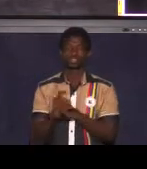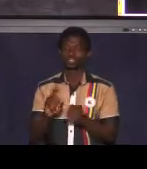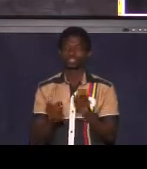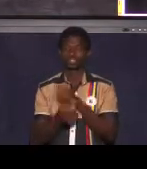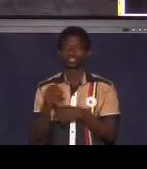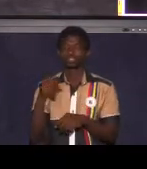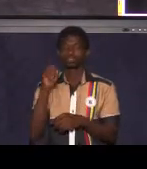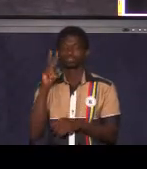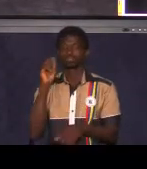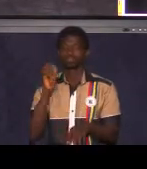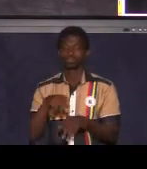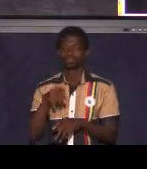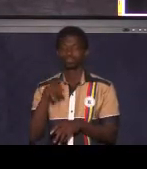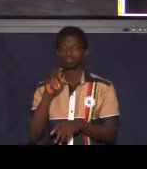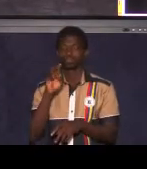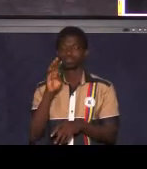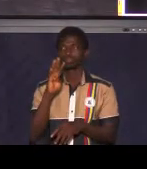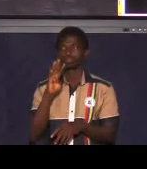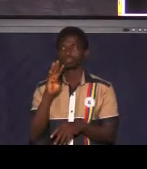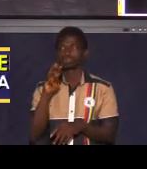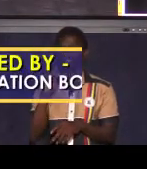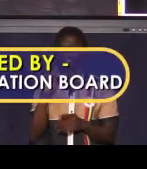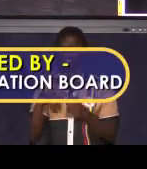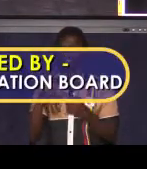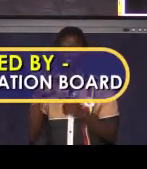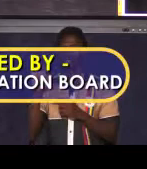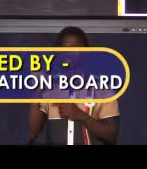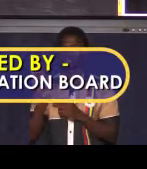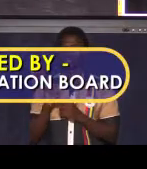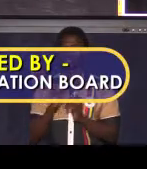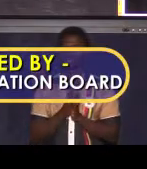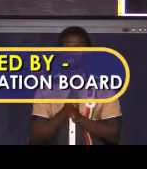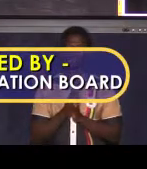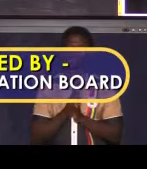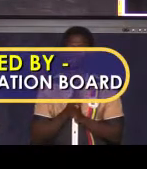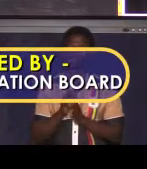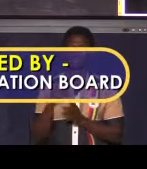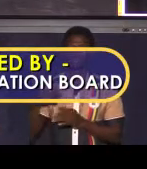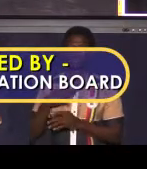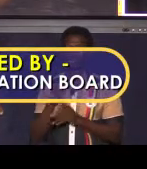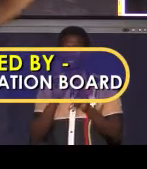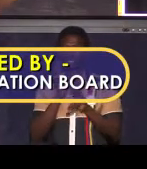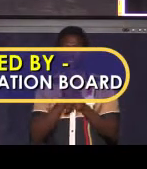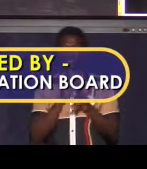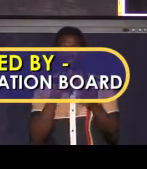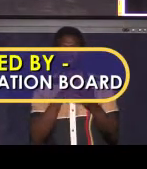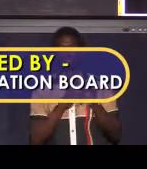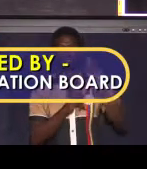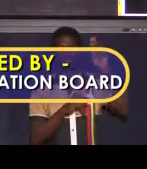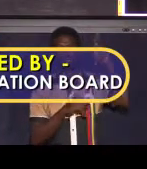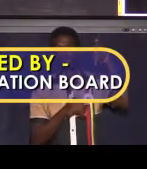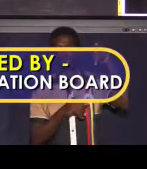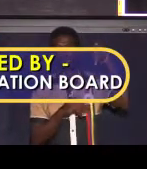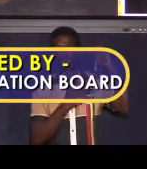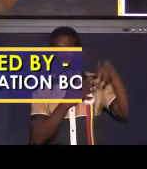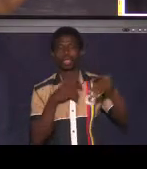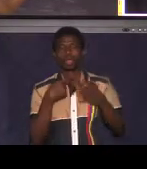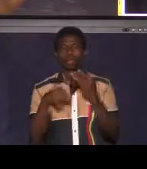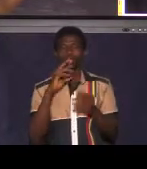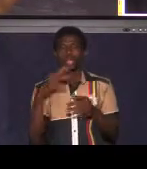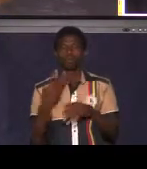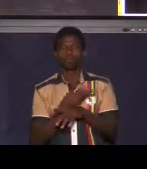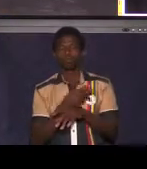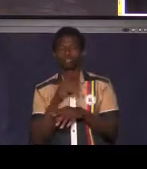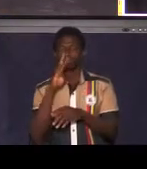change 12.4 meters to centimeters. And so if we're going from meter to centimeter, we're keeping it up. But what are we